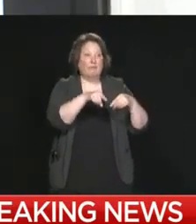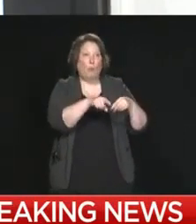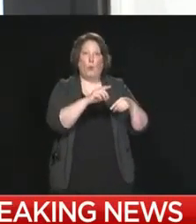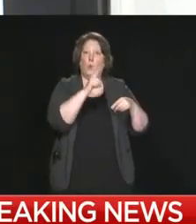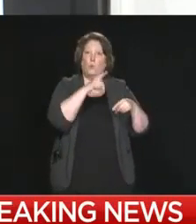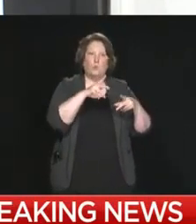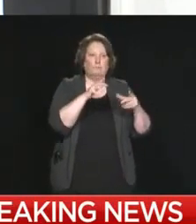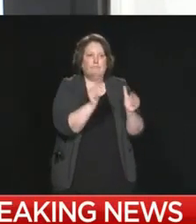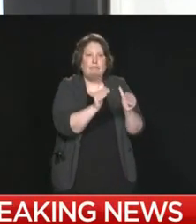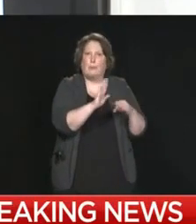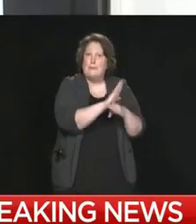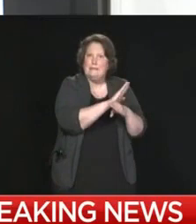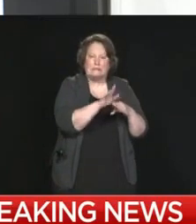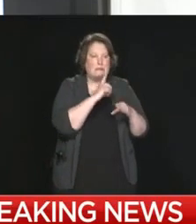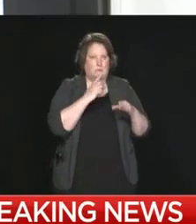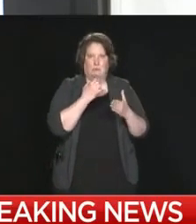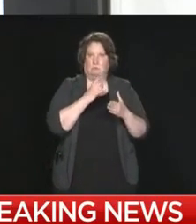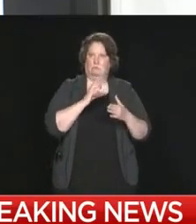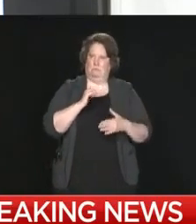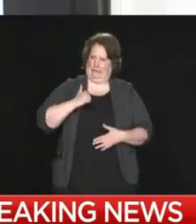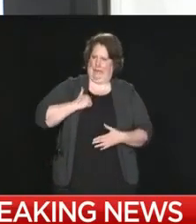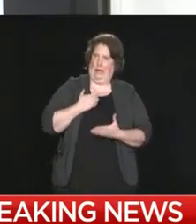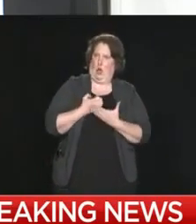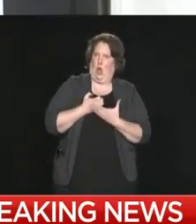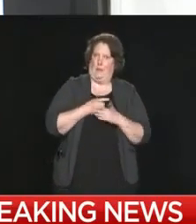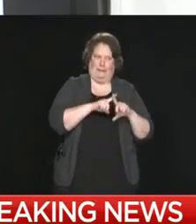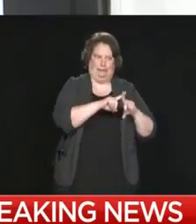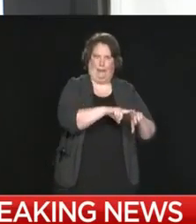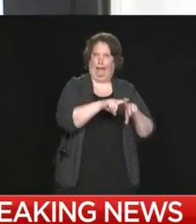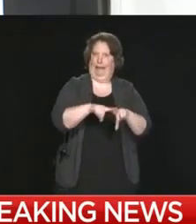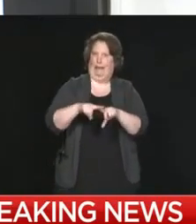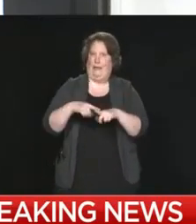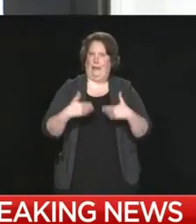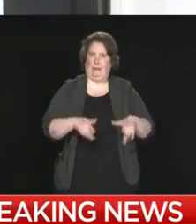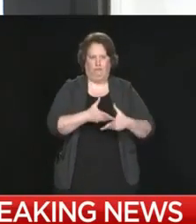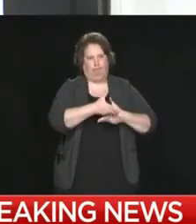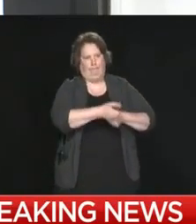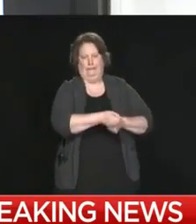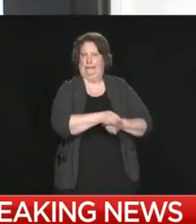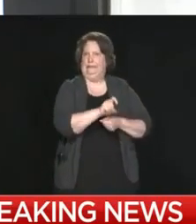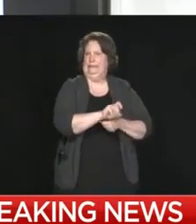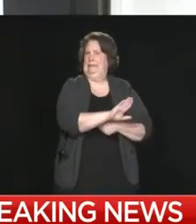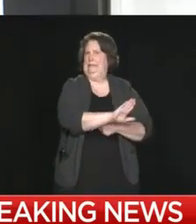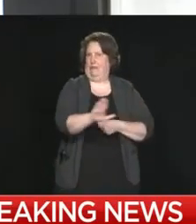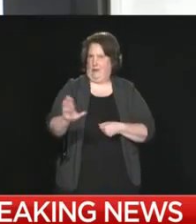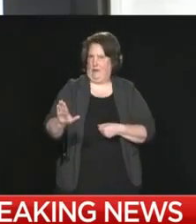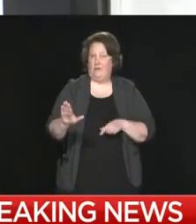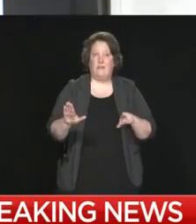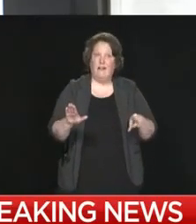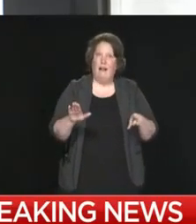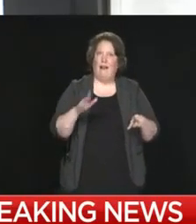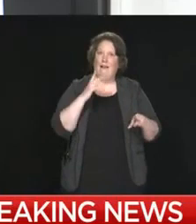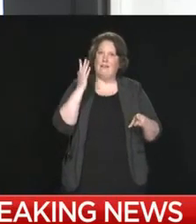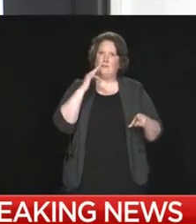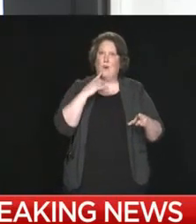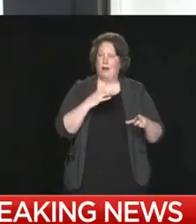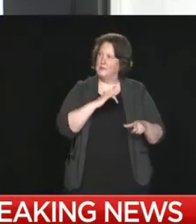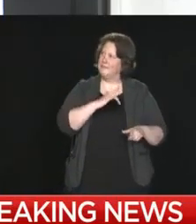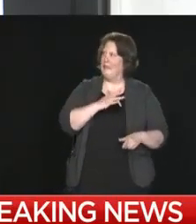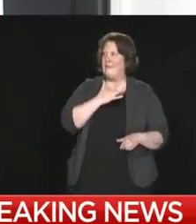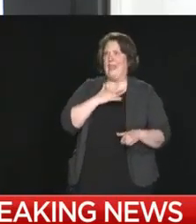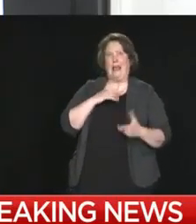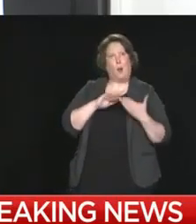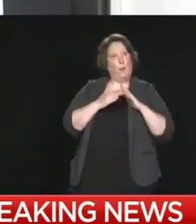backbone of our economy. They make our towns and cities better places to call home. and collectively, they are the